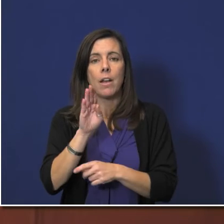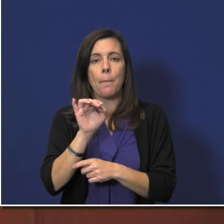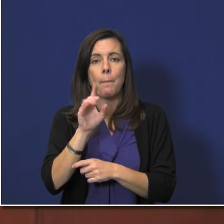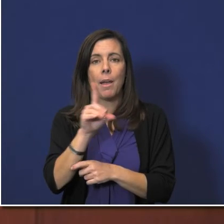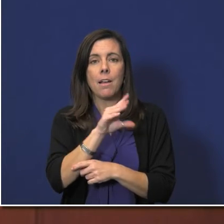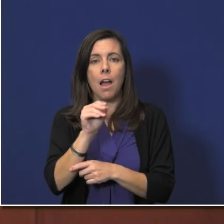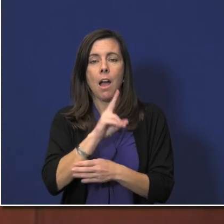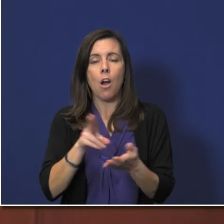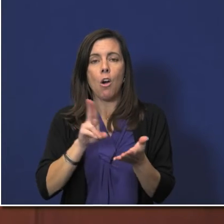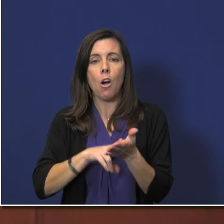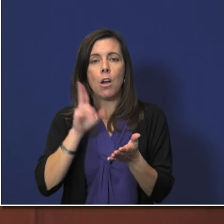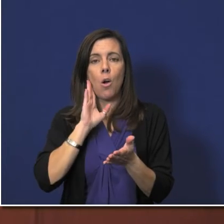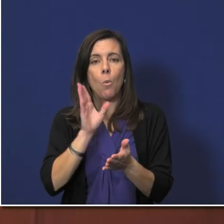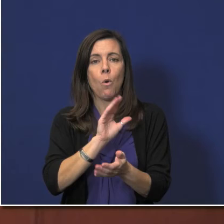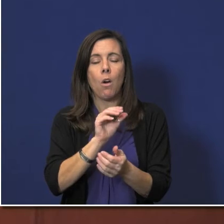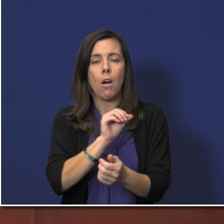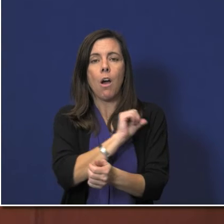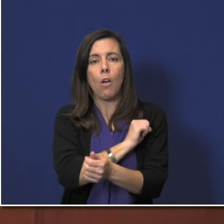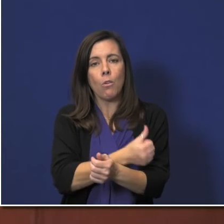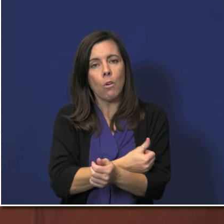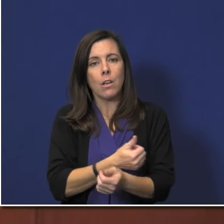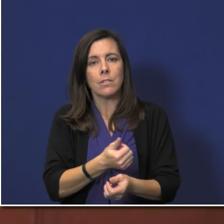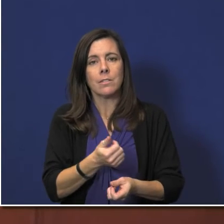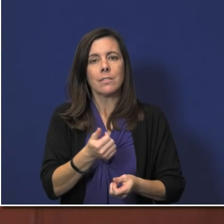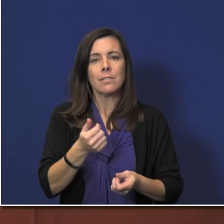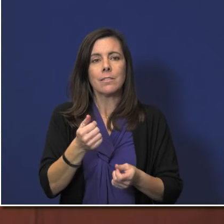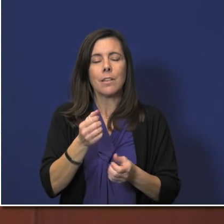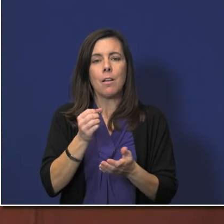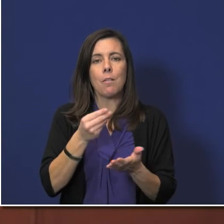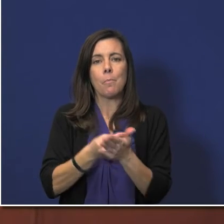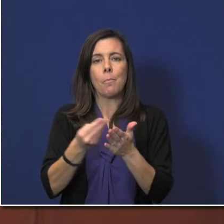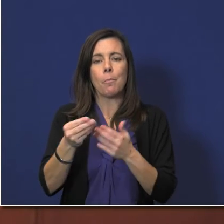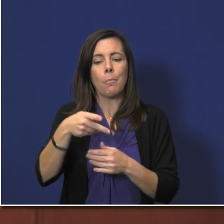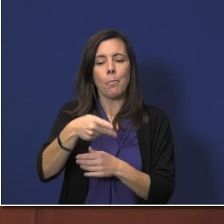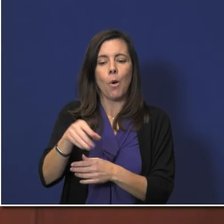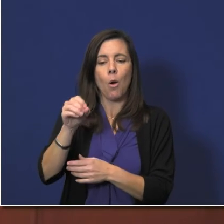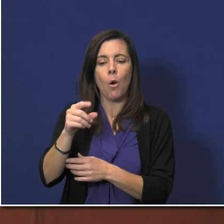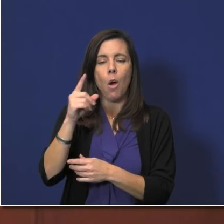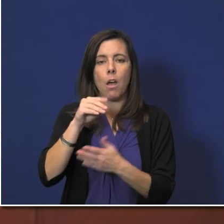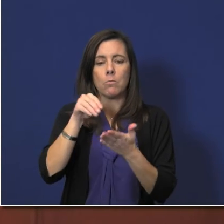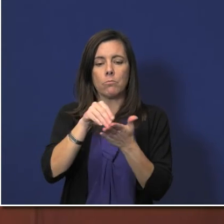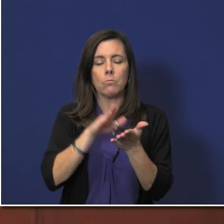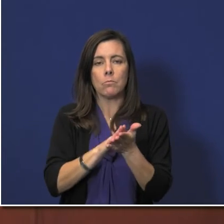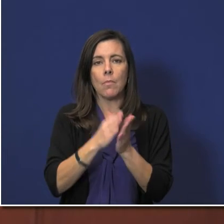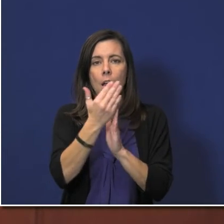are authorizing purchase orders as recommended in the posted agenda items.